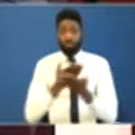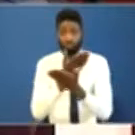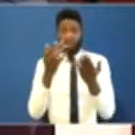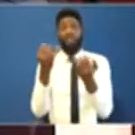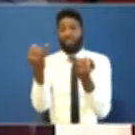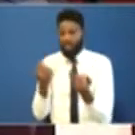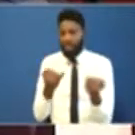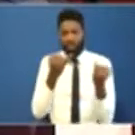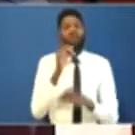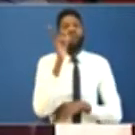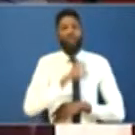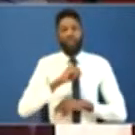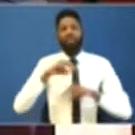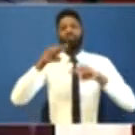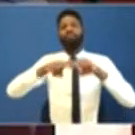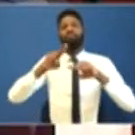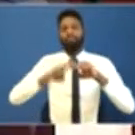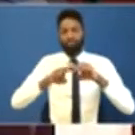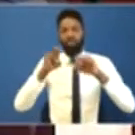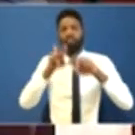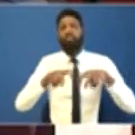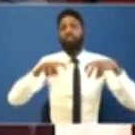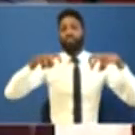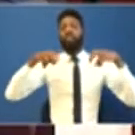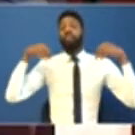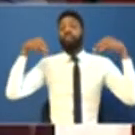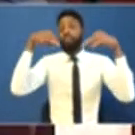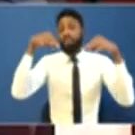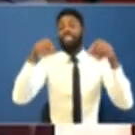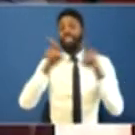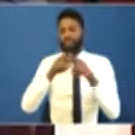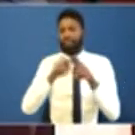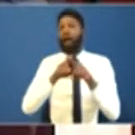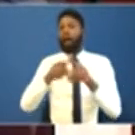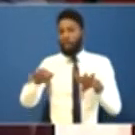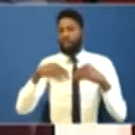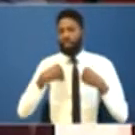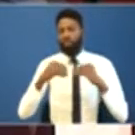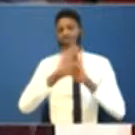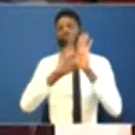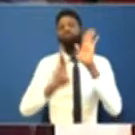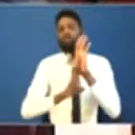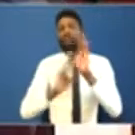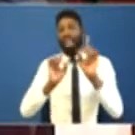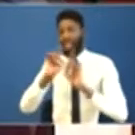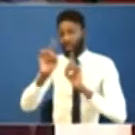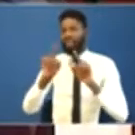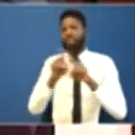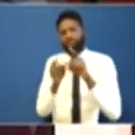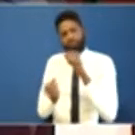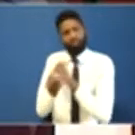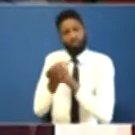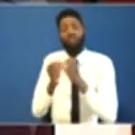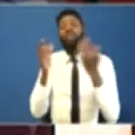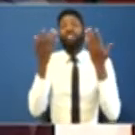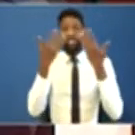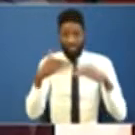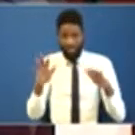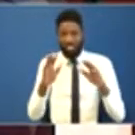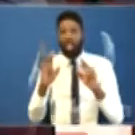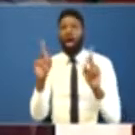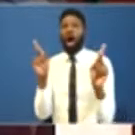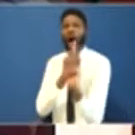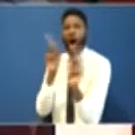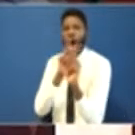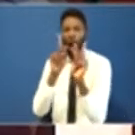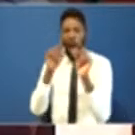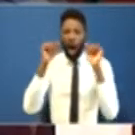here in the auditorium has also agreed to the debate rules they have been fully briefed that cheers jeers or